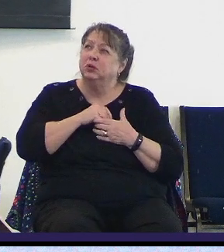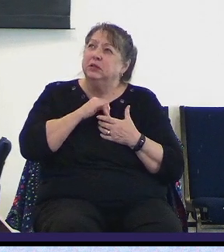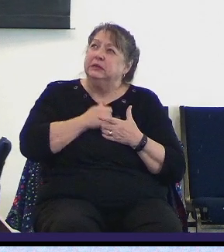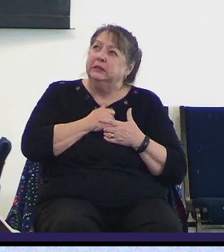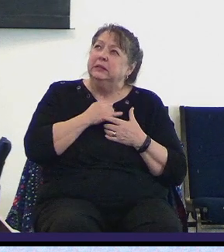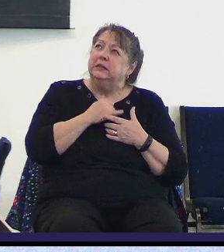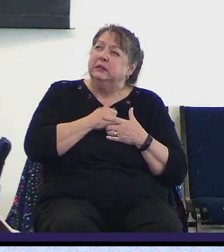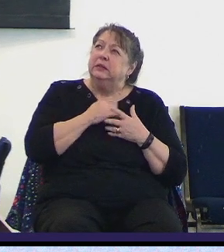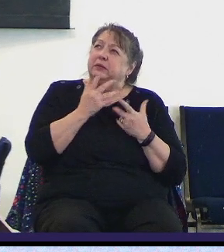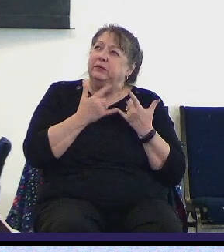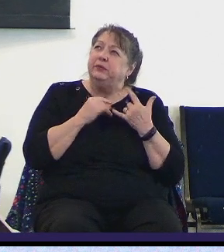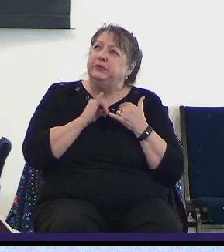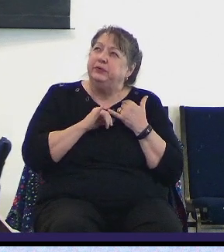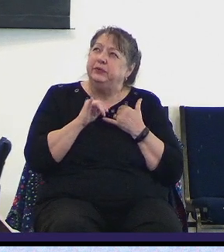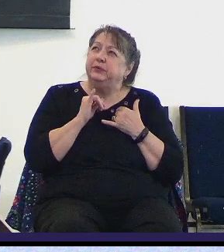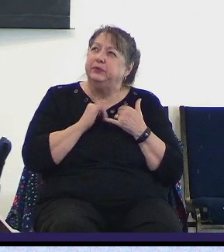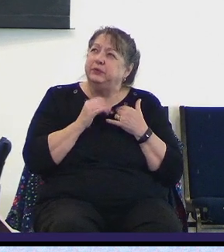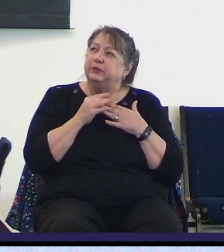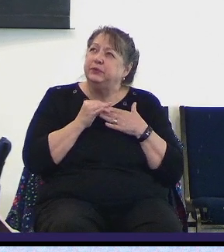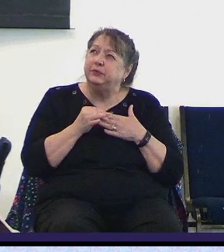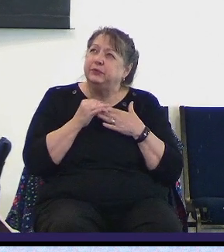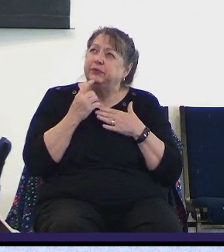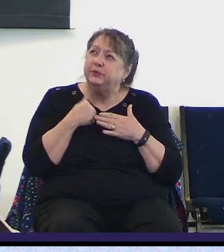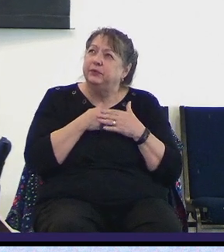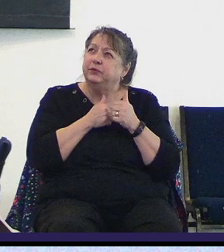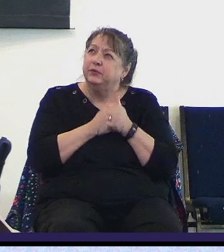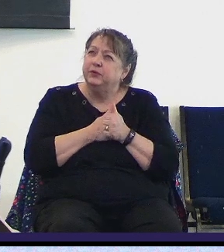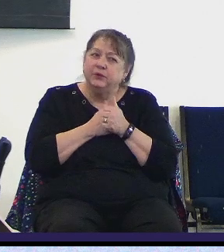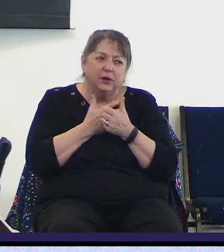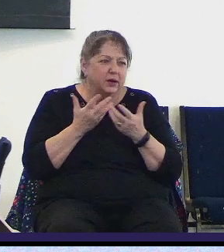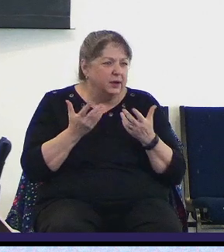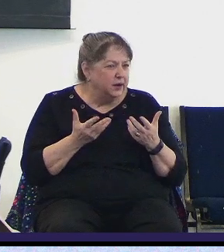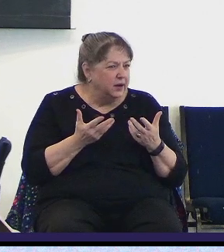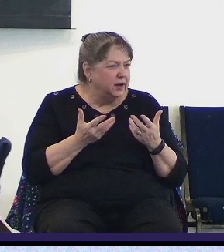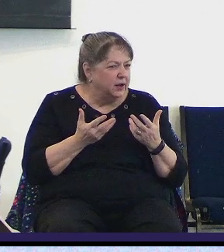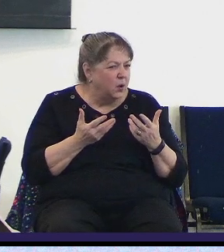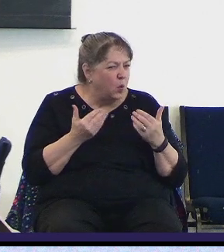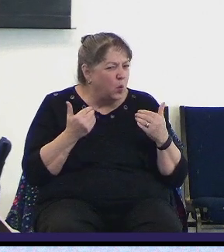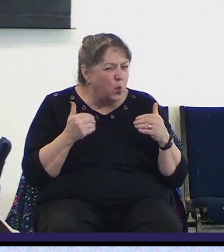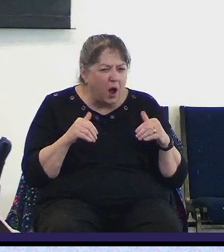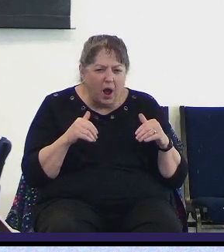to guide us and direct us on how to live the Christian life.